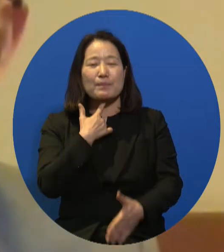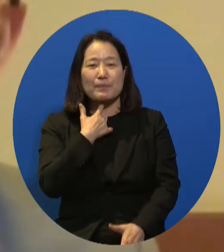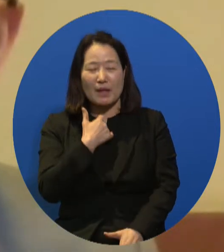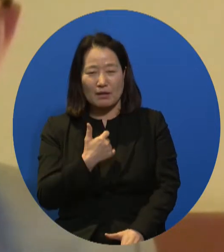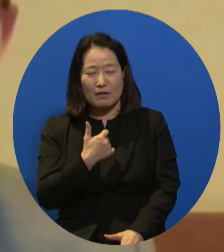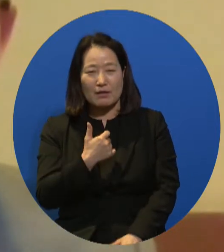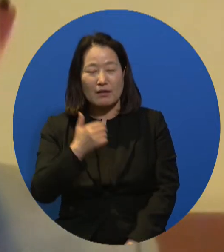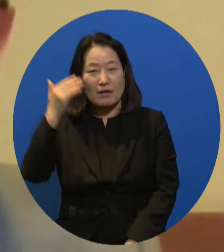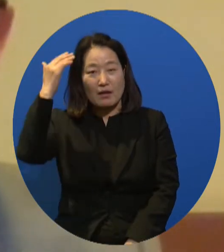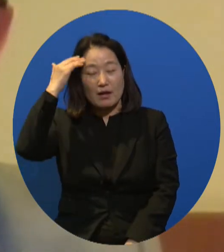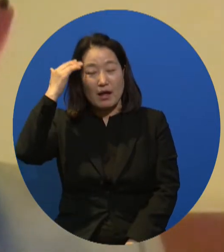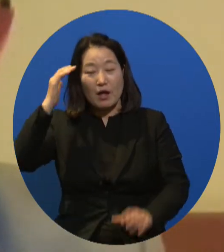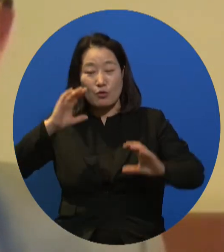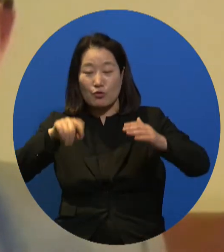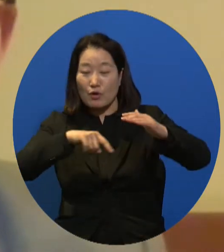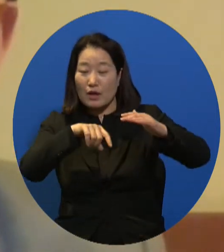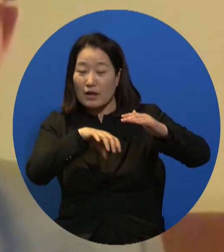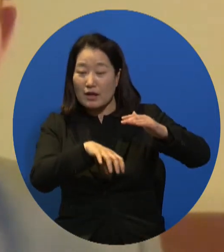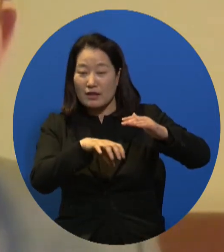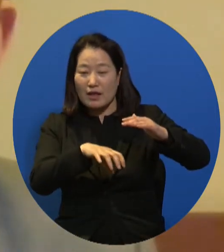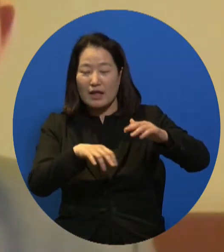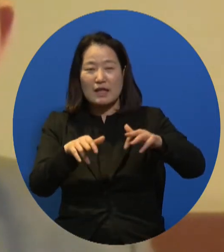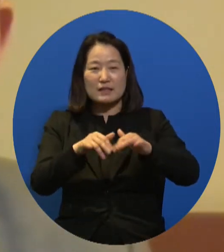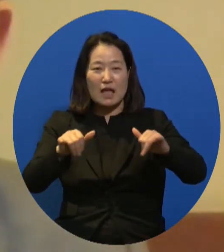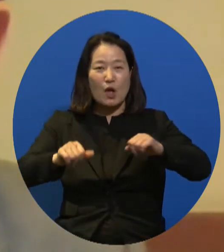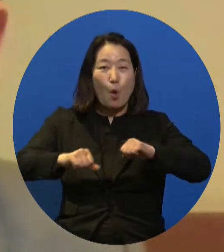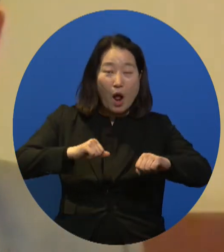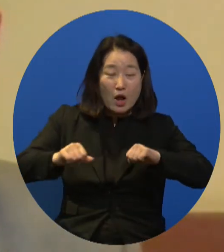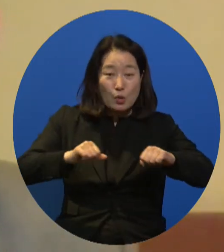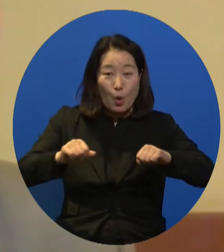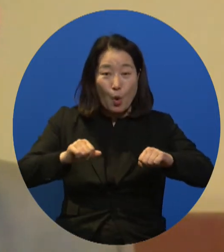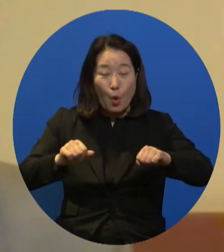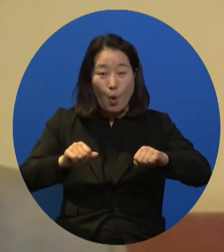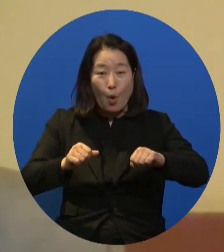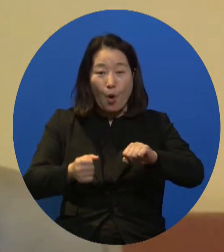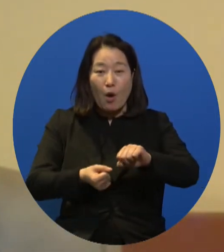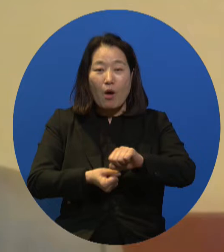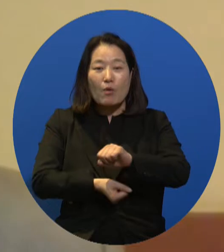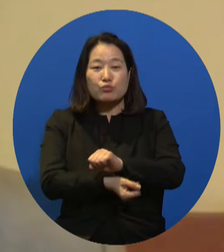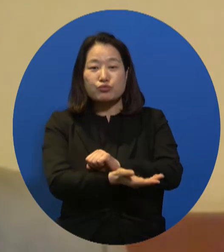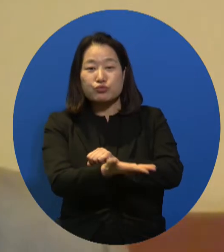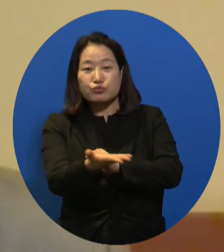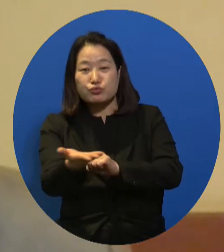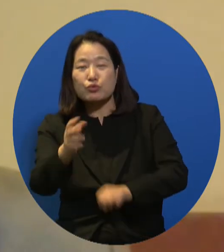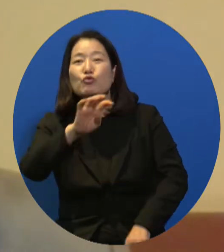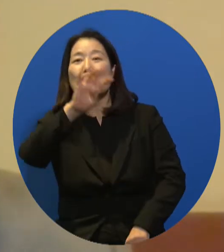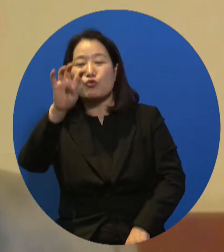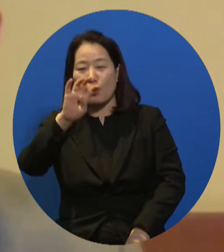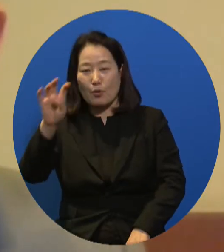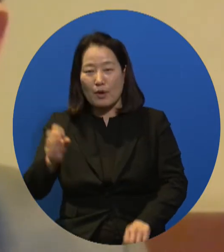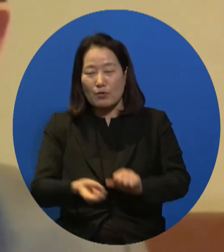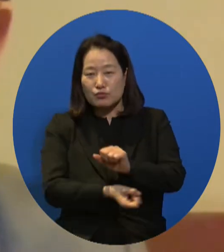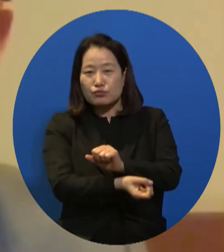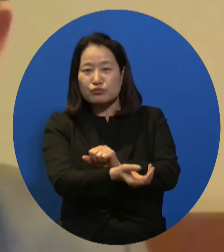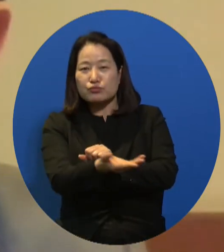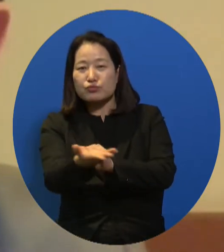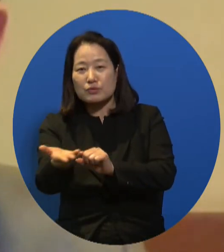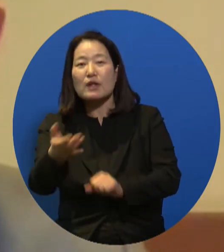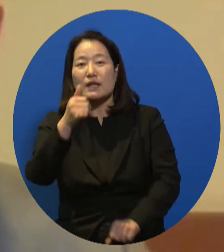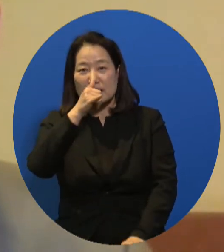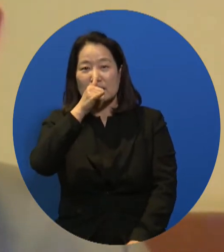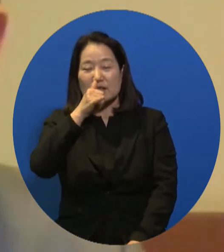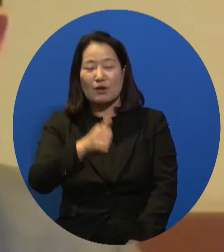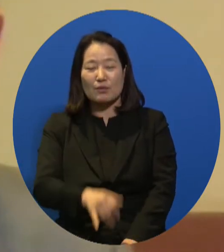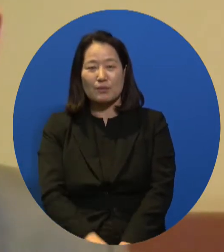more widely. Let me also start by warmly congratulating you all on the recent